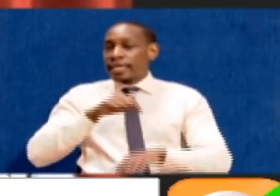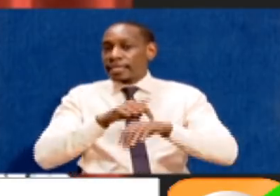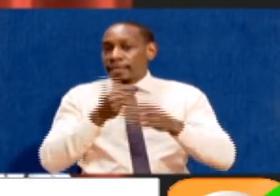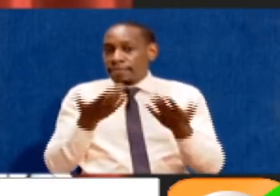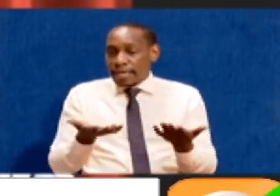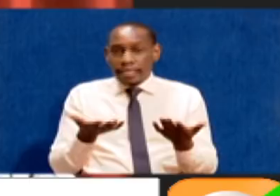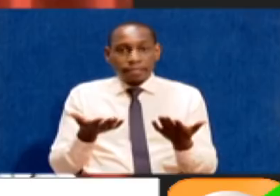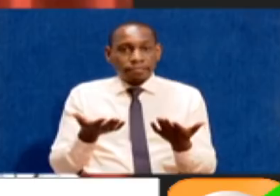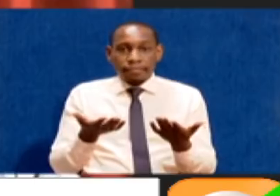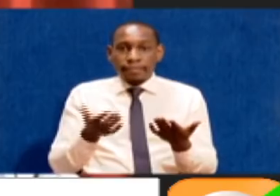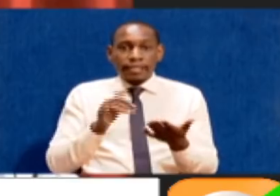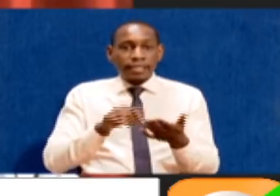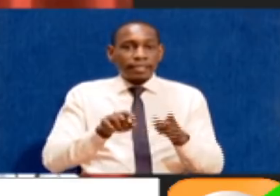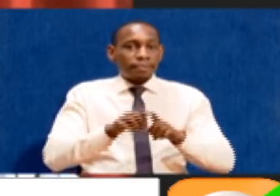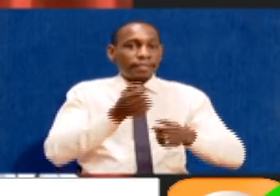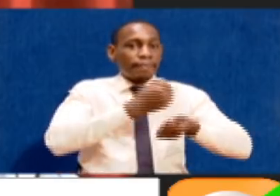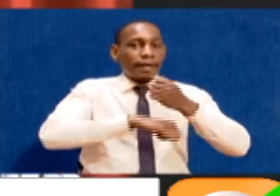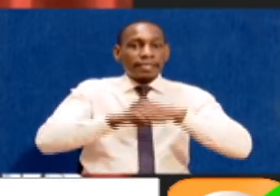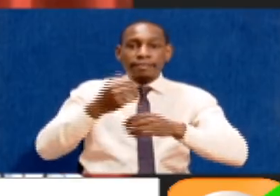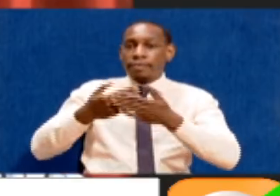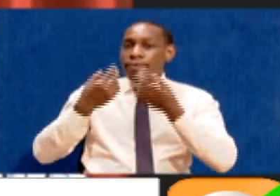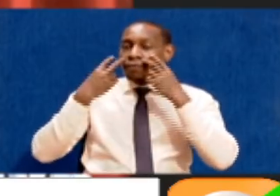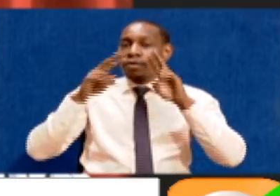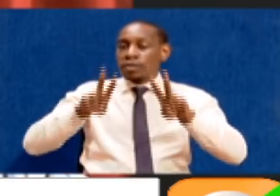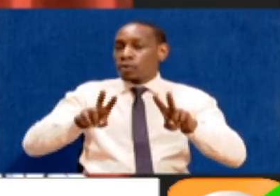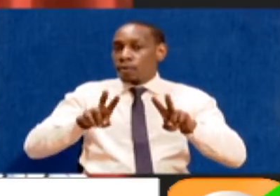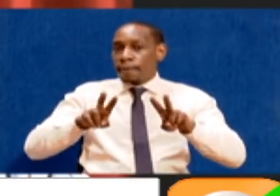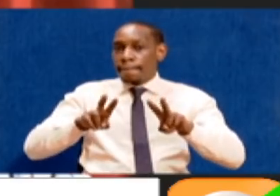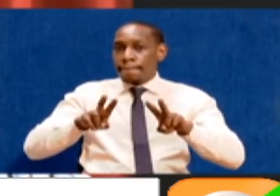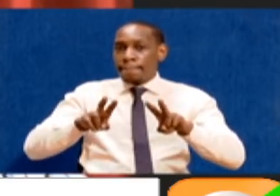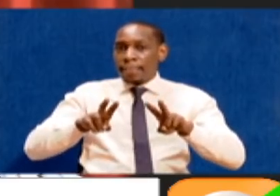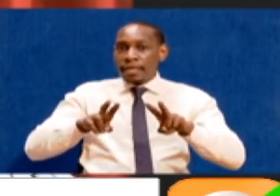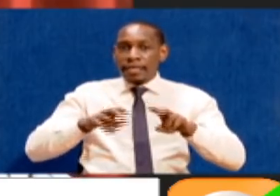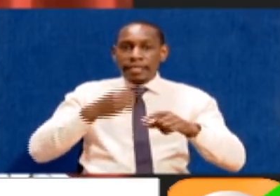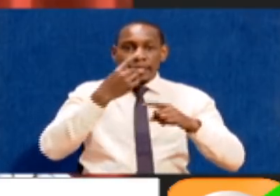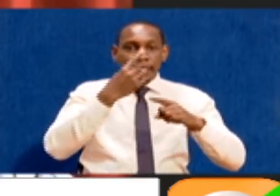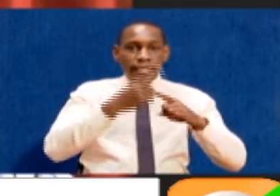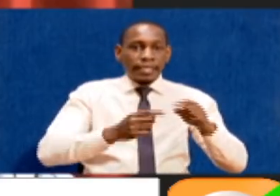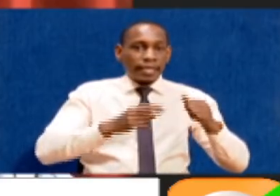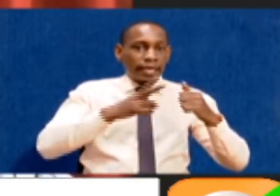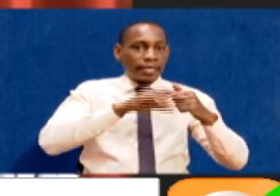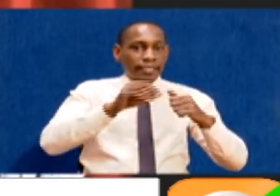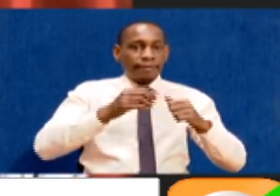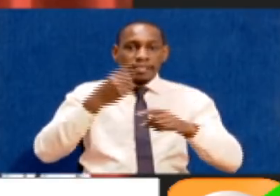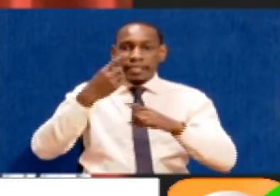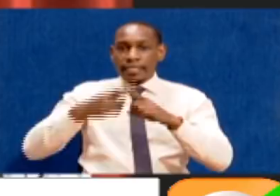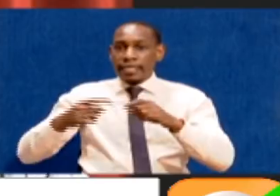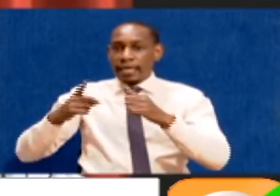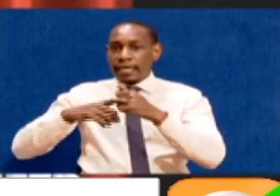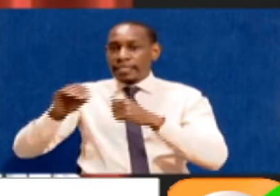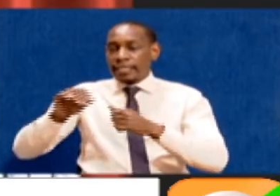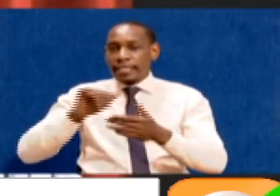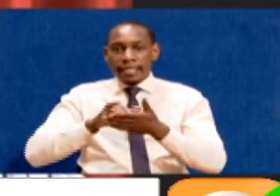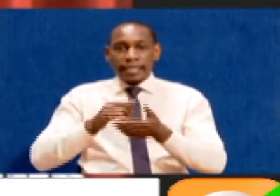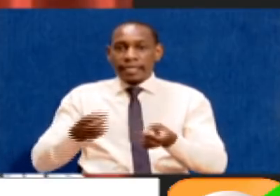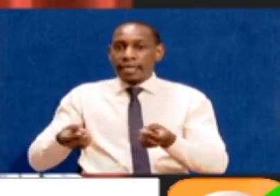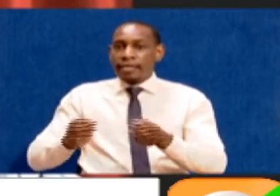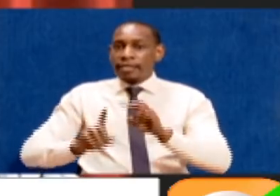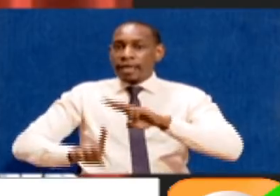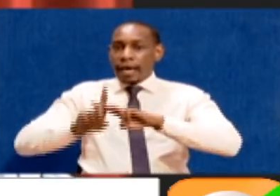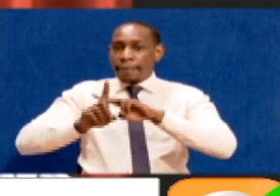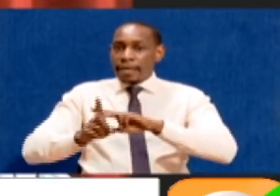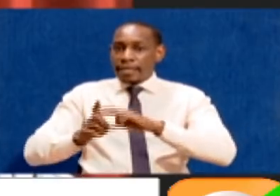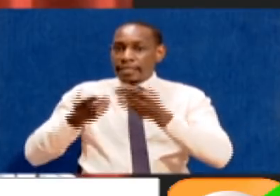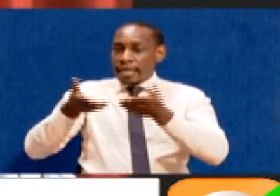the 21st century. These are activities that we used to see in the 70s and the 60s, and they shouldn't be